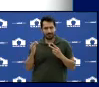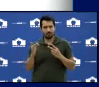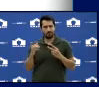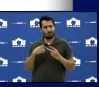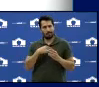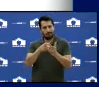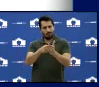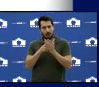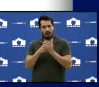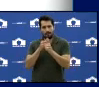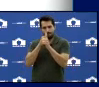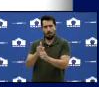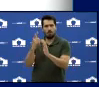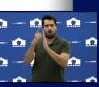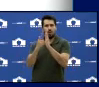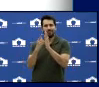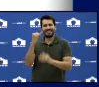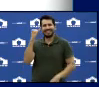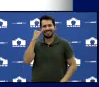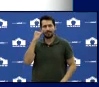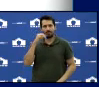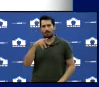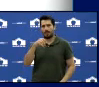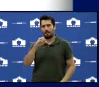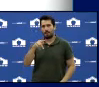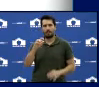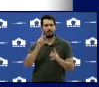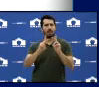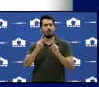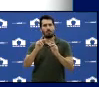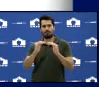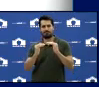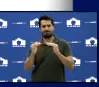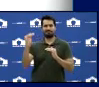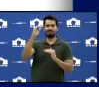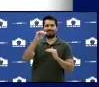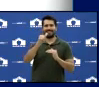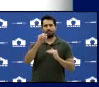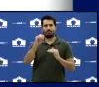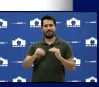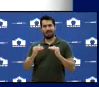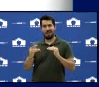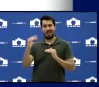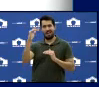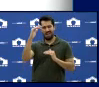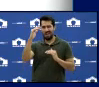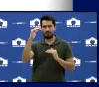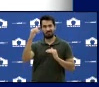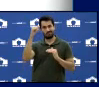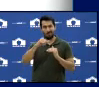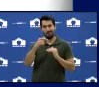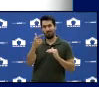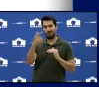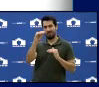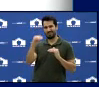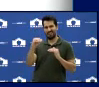do following the census if the districts are out of balance. So if there's that greater than 10% differential, and again, we're well over that, which is what